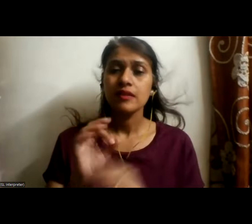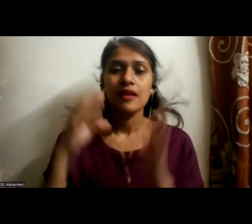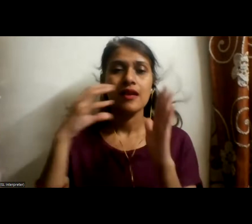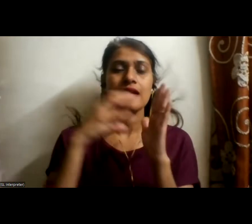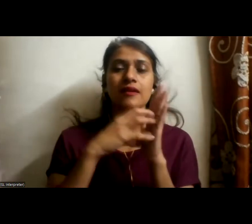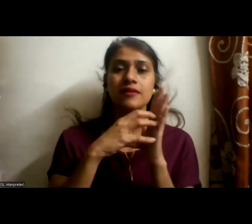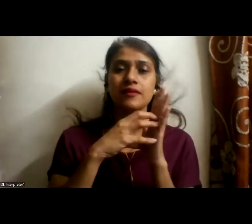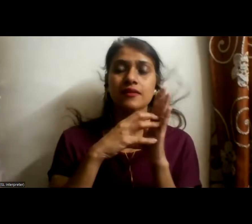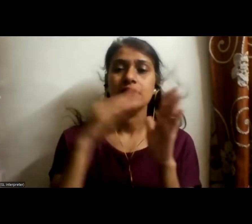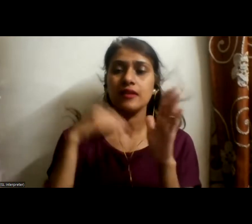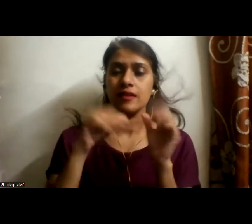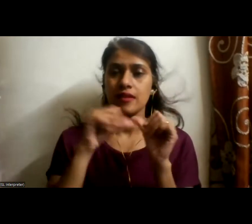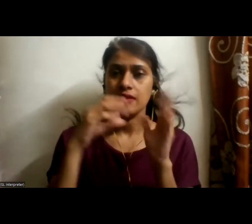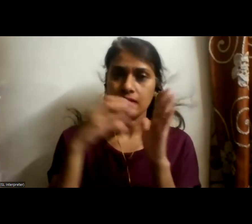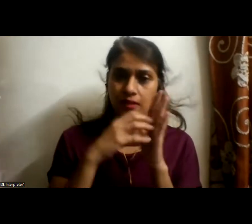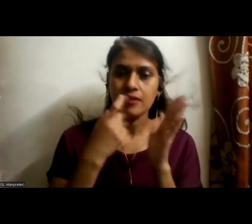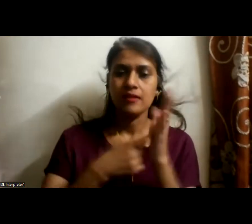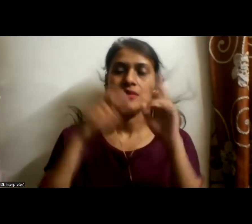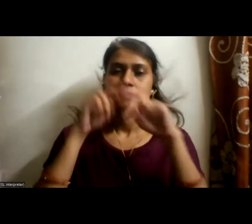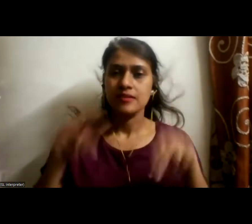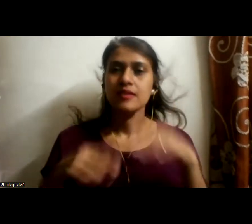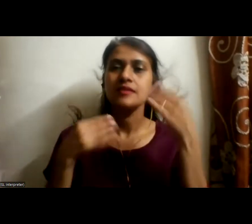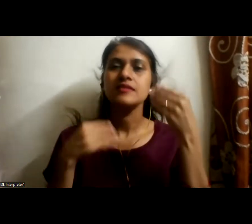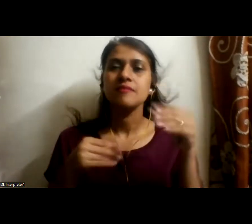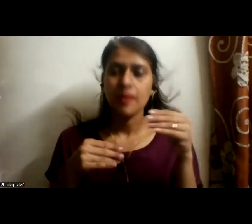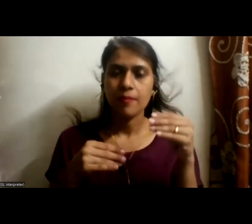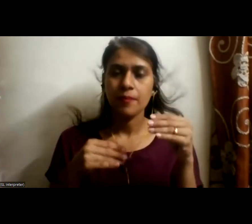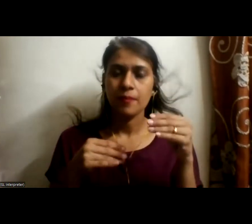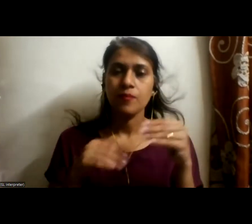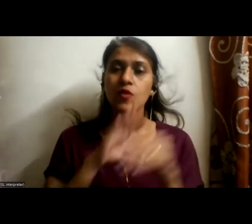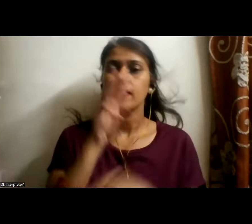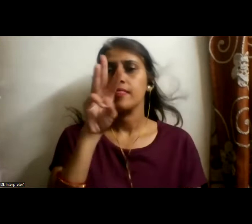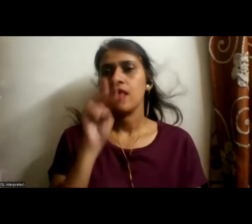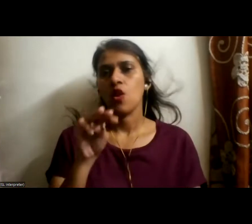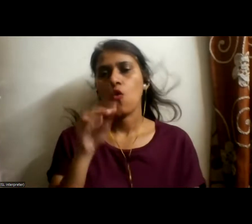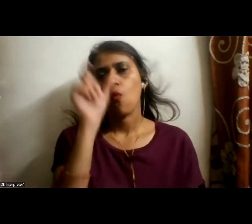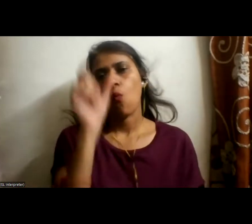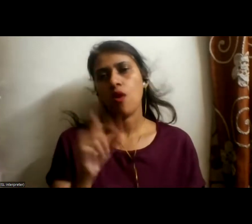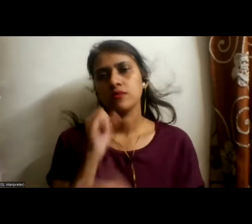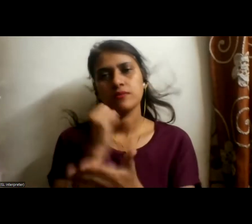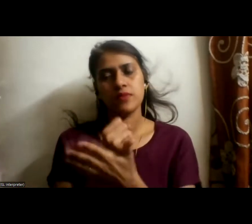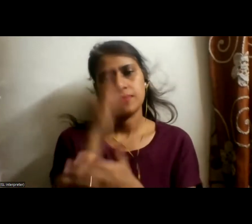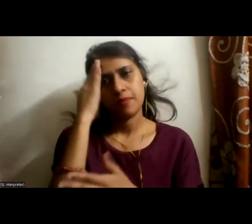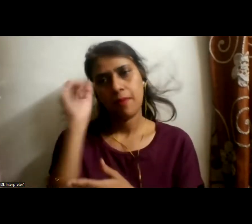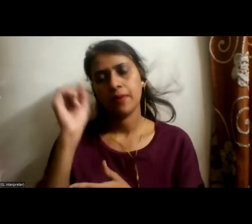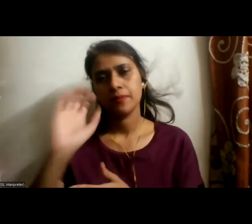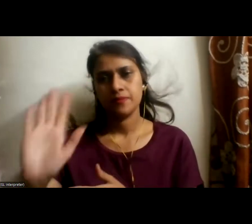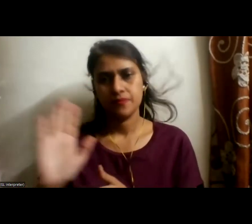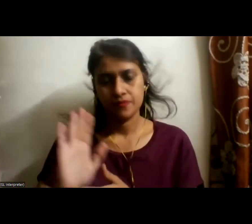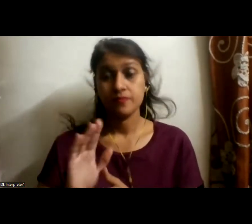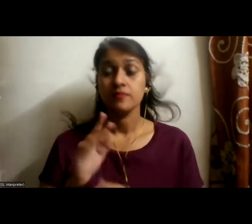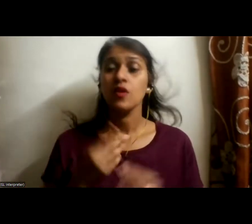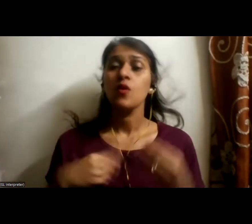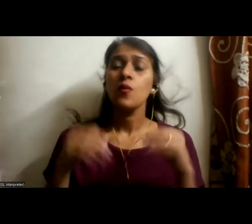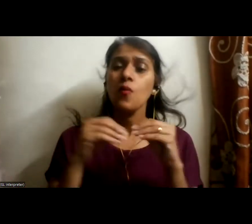the article or research paper, whatever you're writing, should be of 3000 words. Okay. And whatever else is remaining,